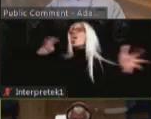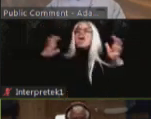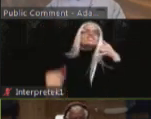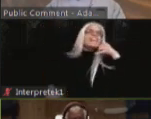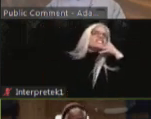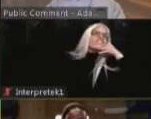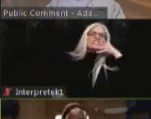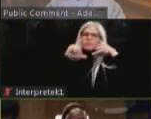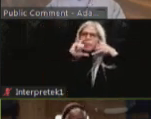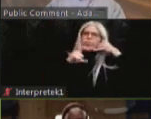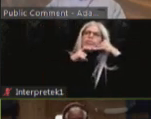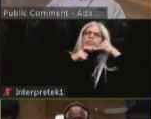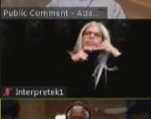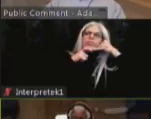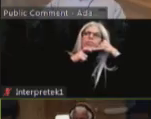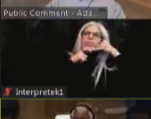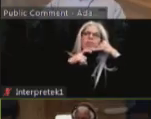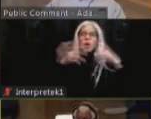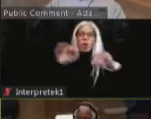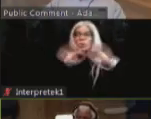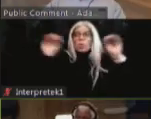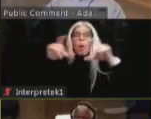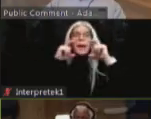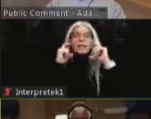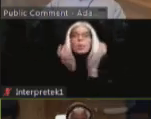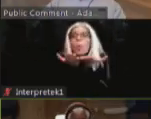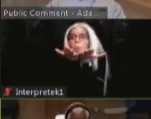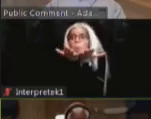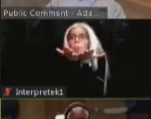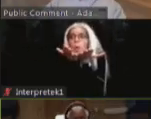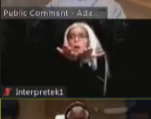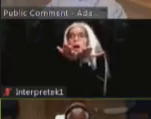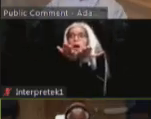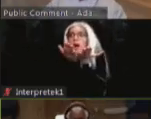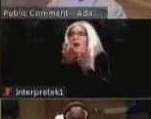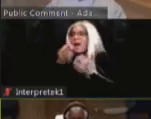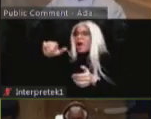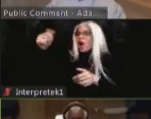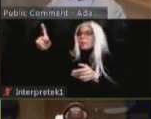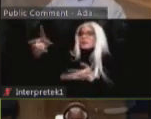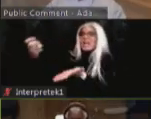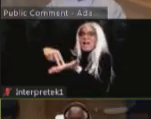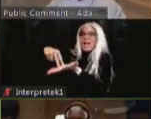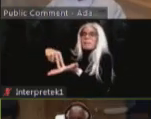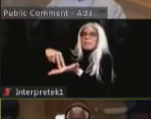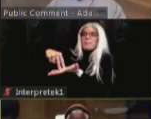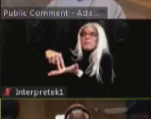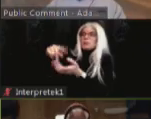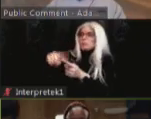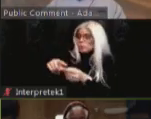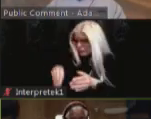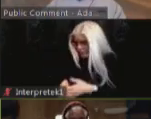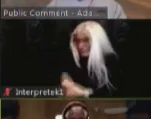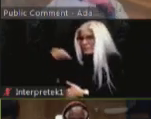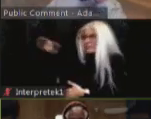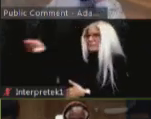no mask, and another passenger gets up to get them a mask from the free